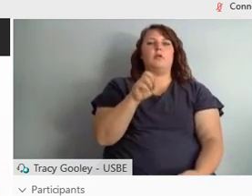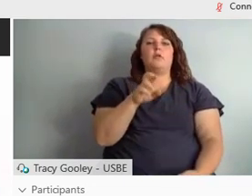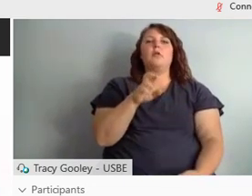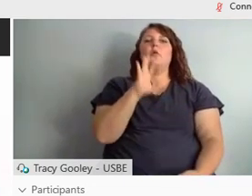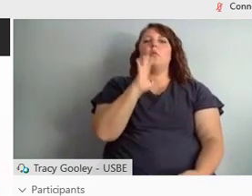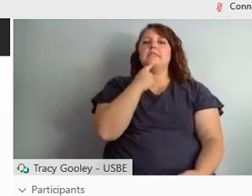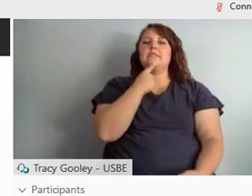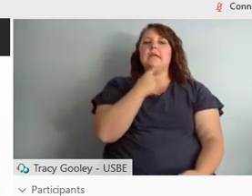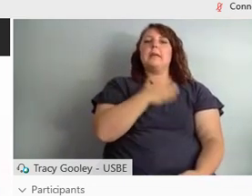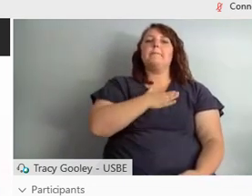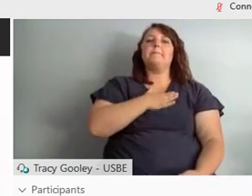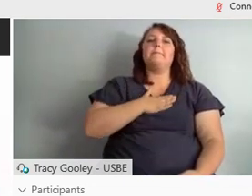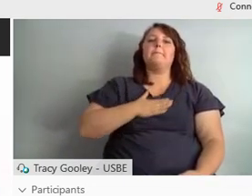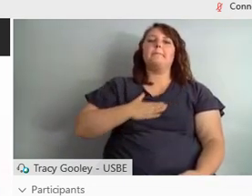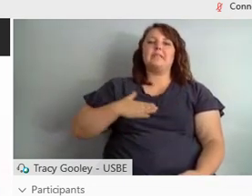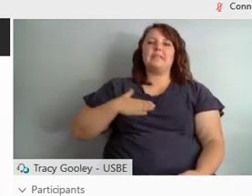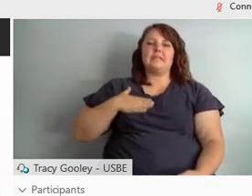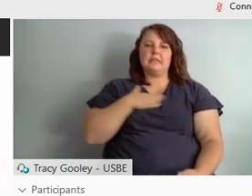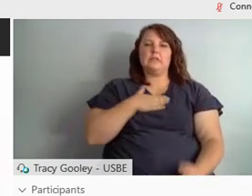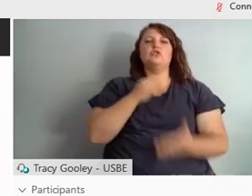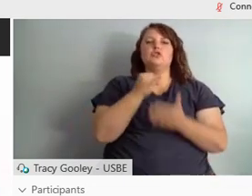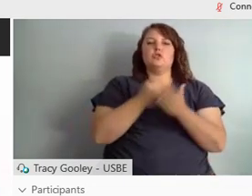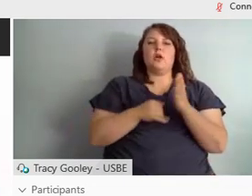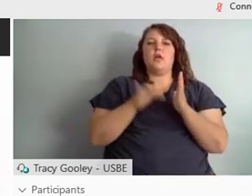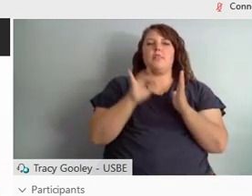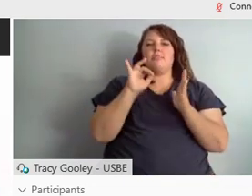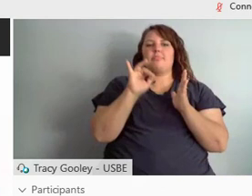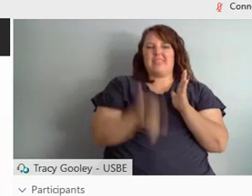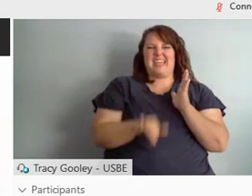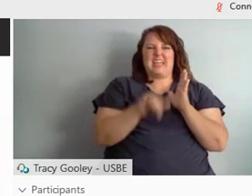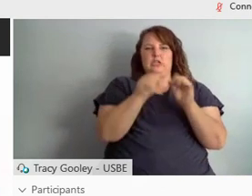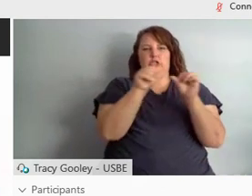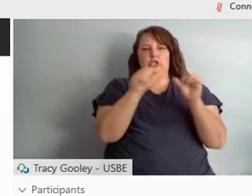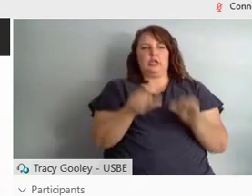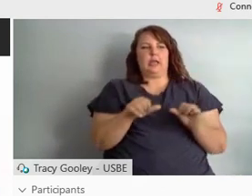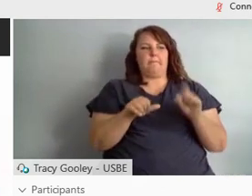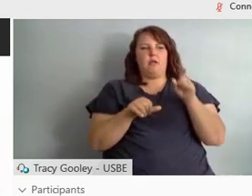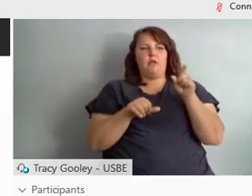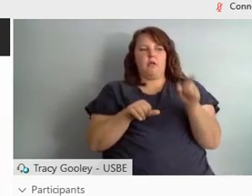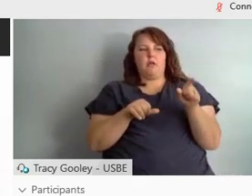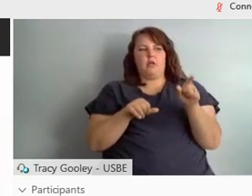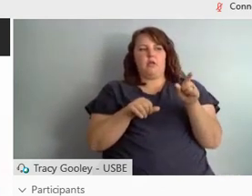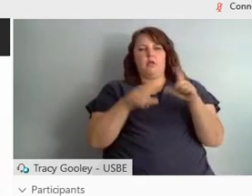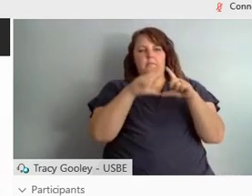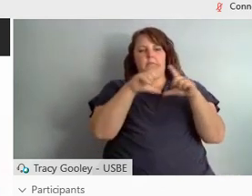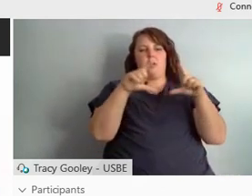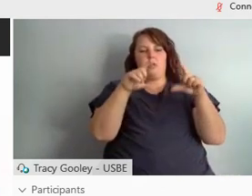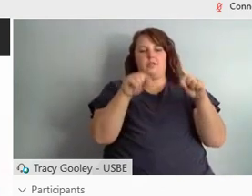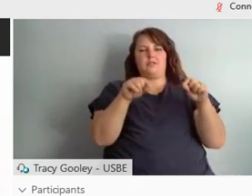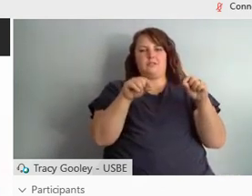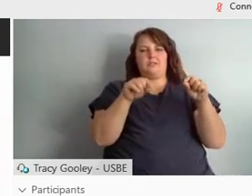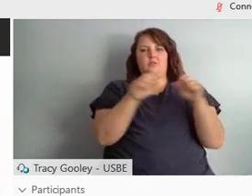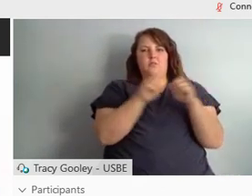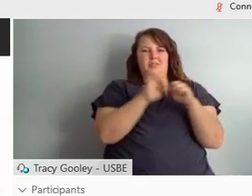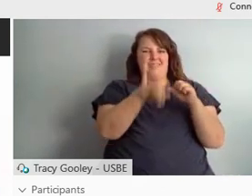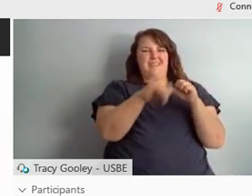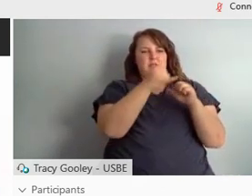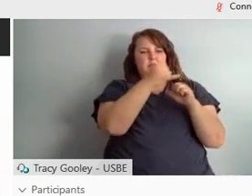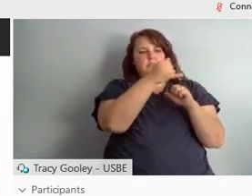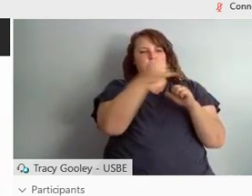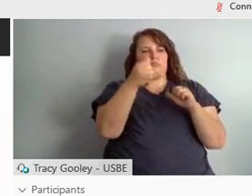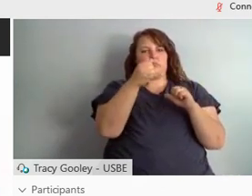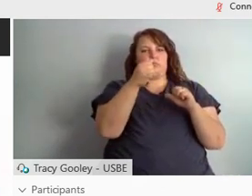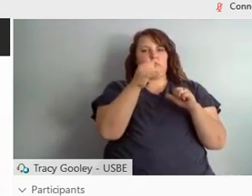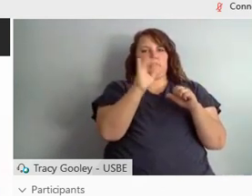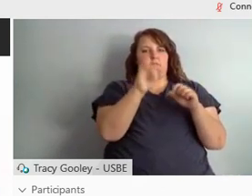please draw this shape as you point to the box with the first shape in it, here as you point to the